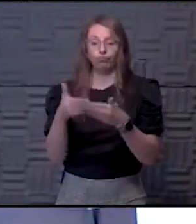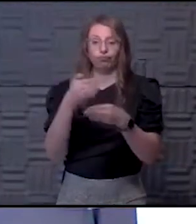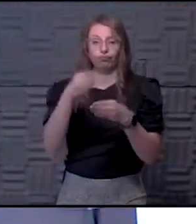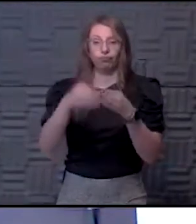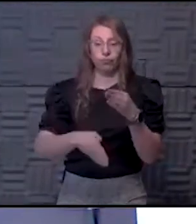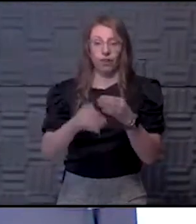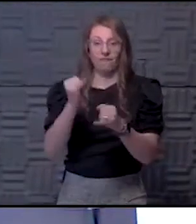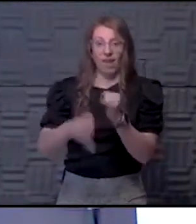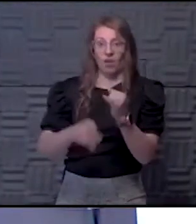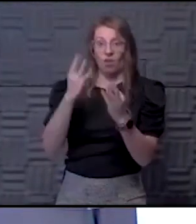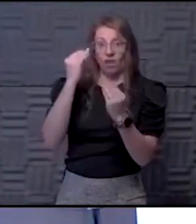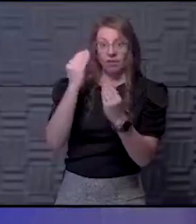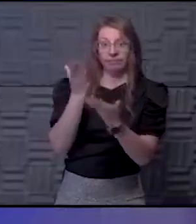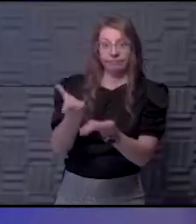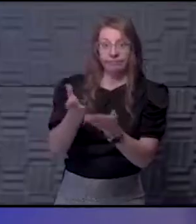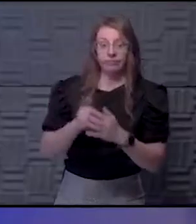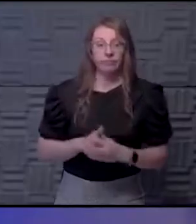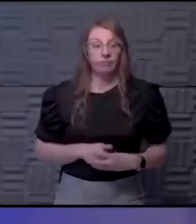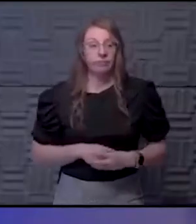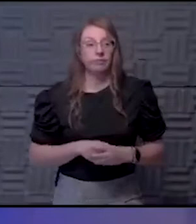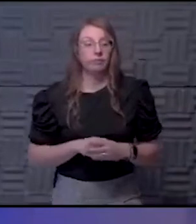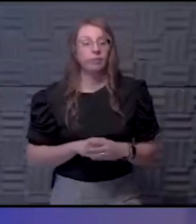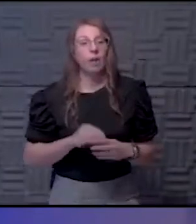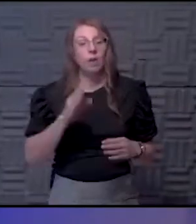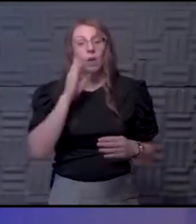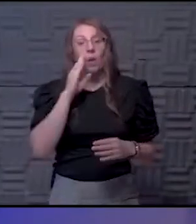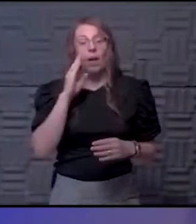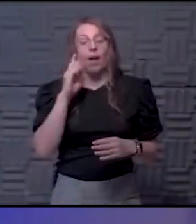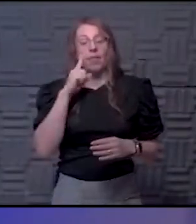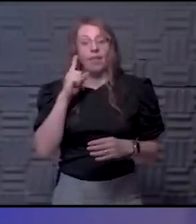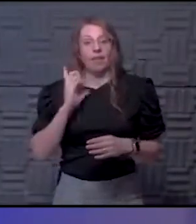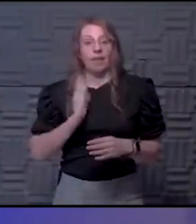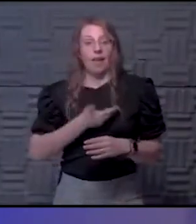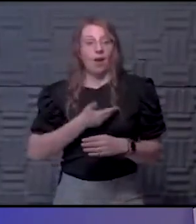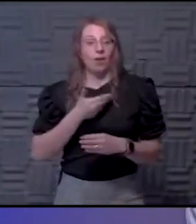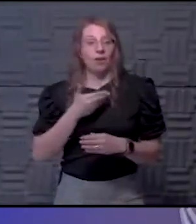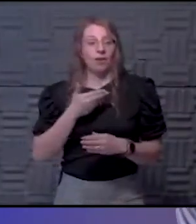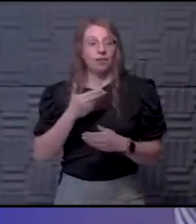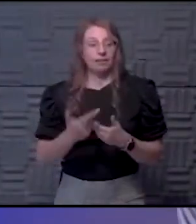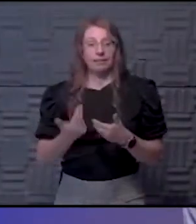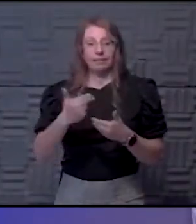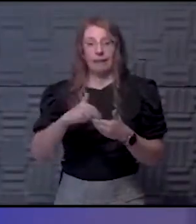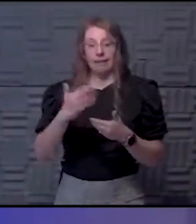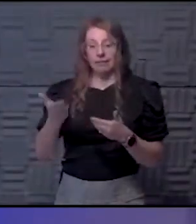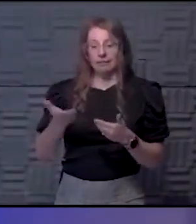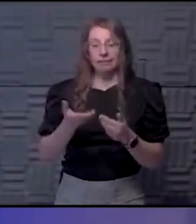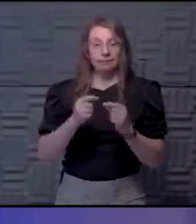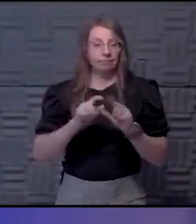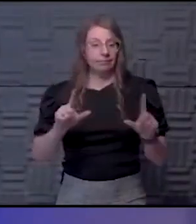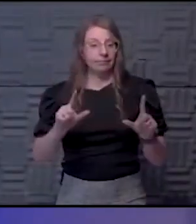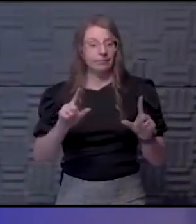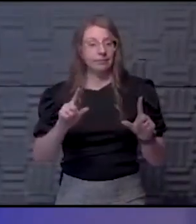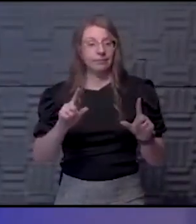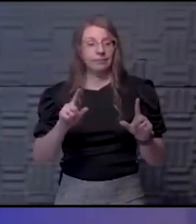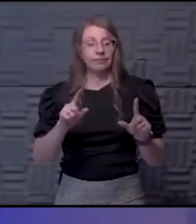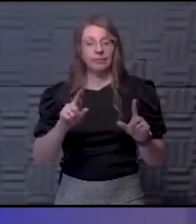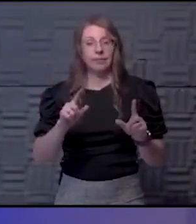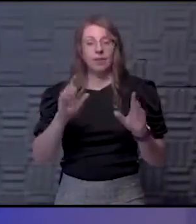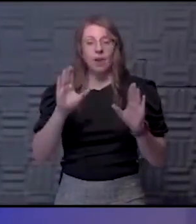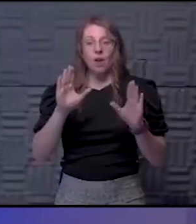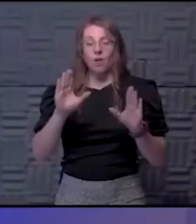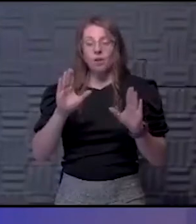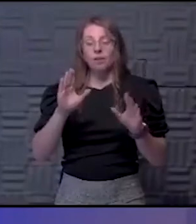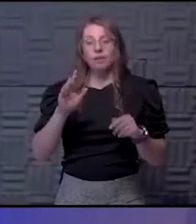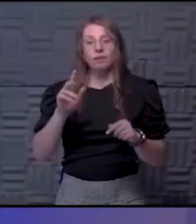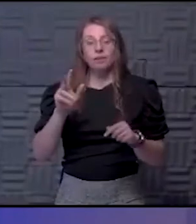Dana, any final thoughts? You know, I think our guests were excellent today. Thank you for answering the questions and coming on. It's always great to hear you,